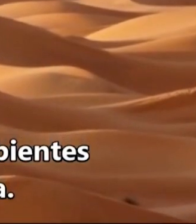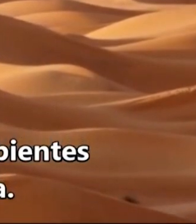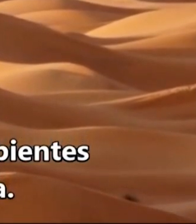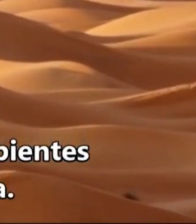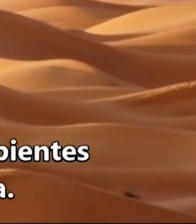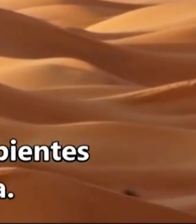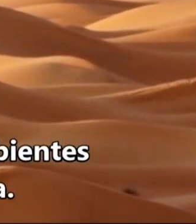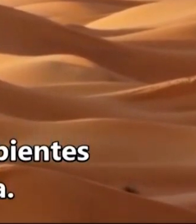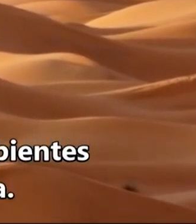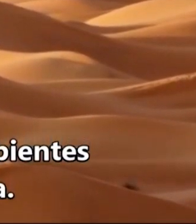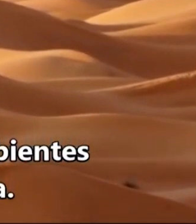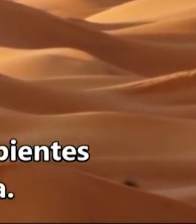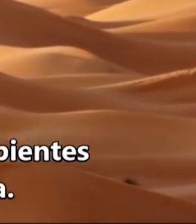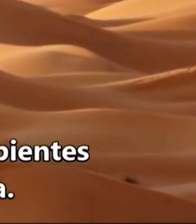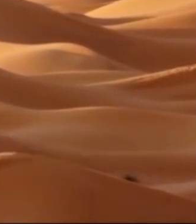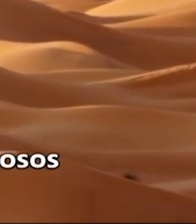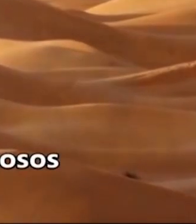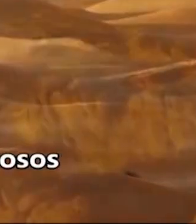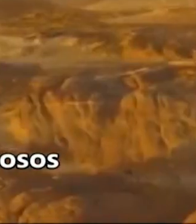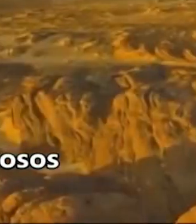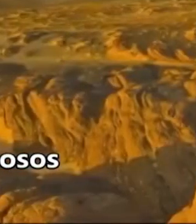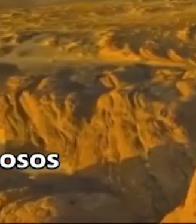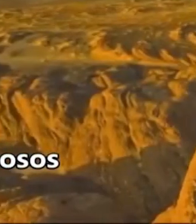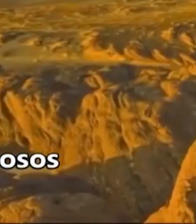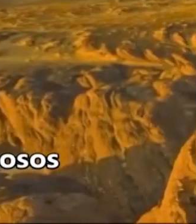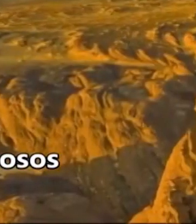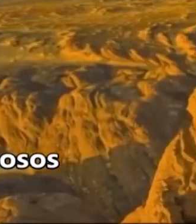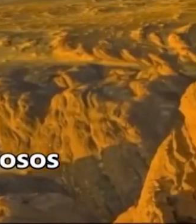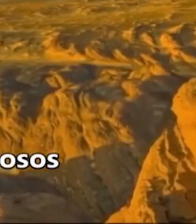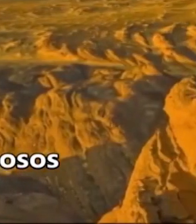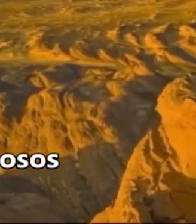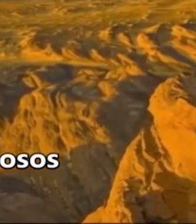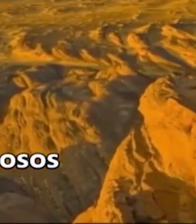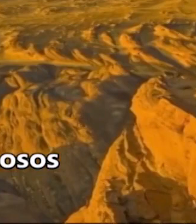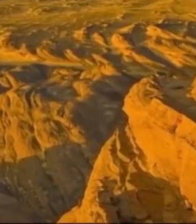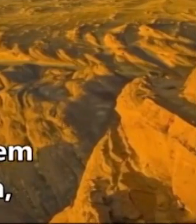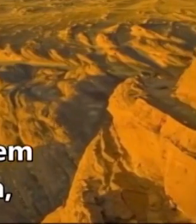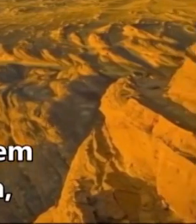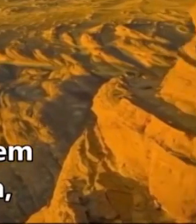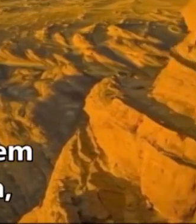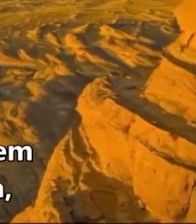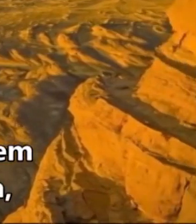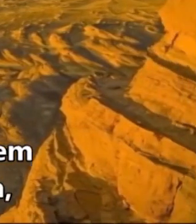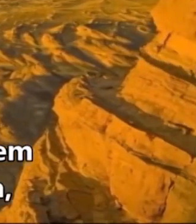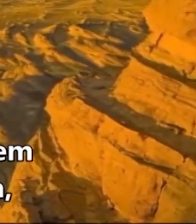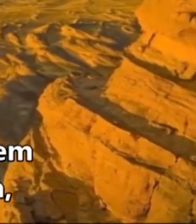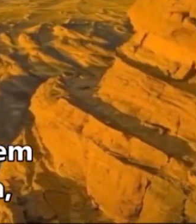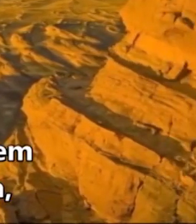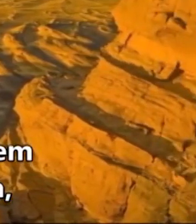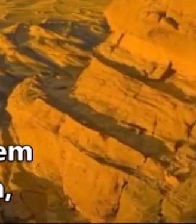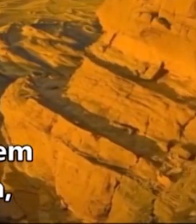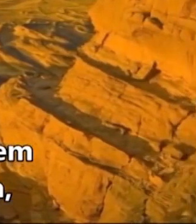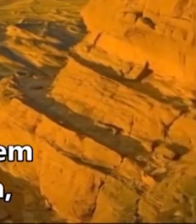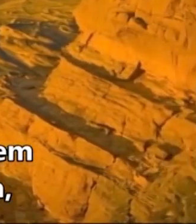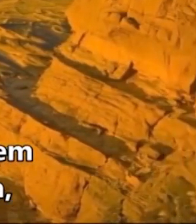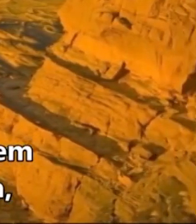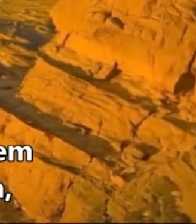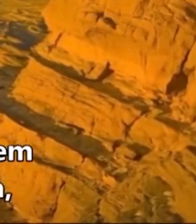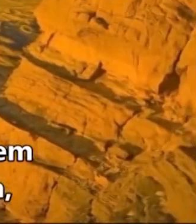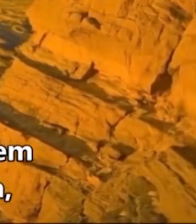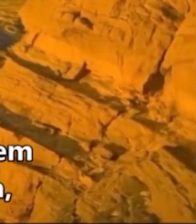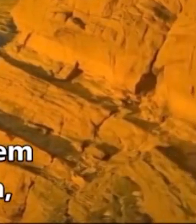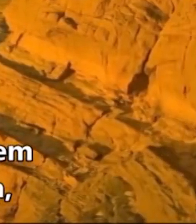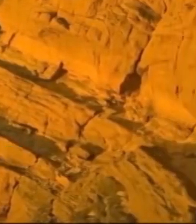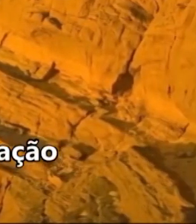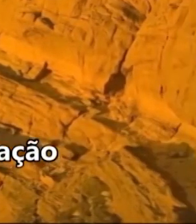least hospitable climates on Earth. Its barren plateaus, rocky peaks, and shifting sands envelop the northern third